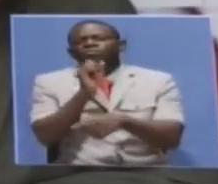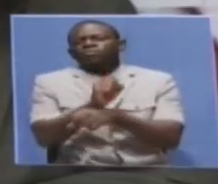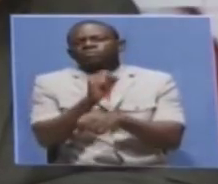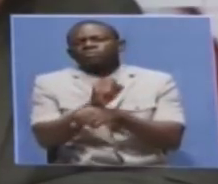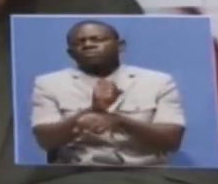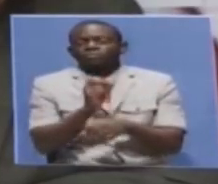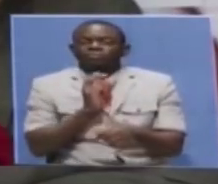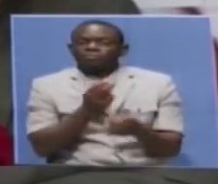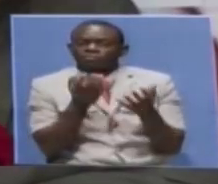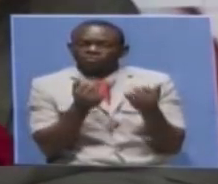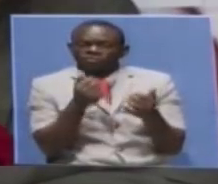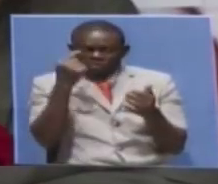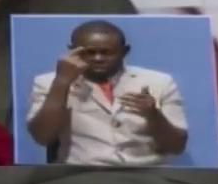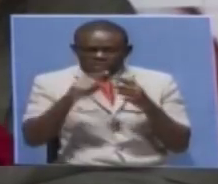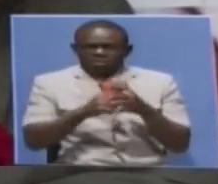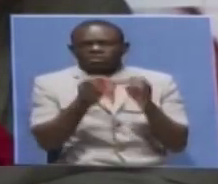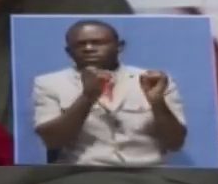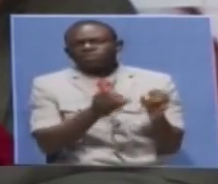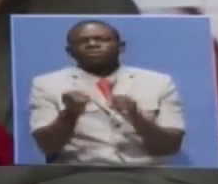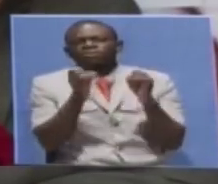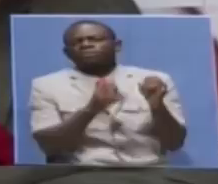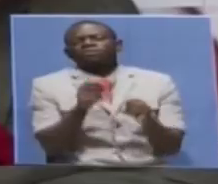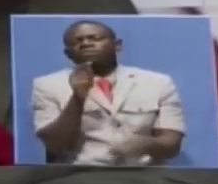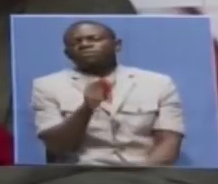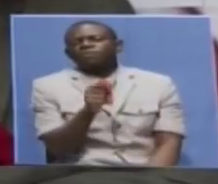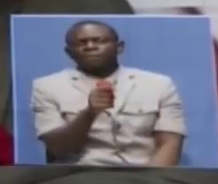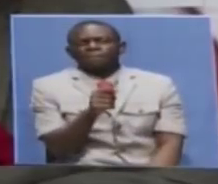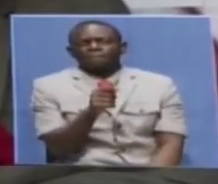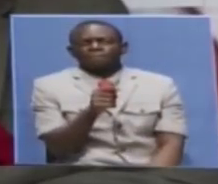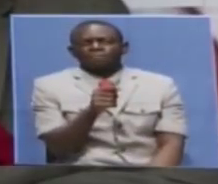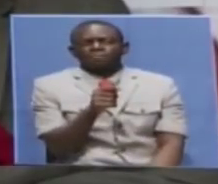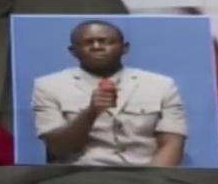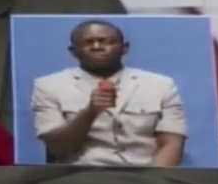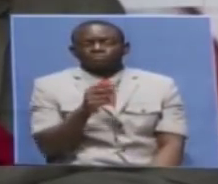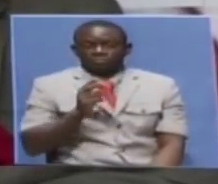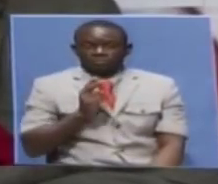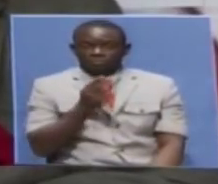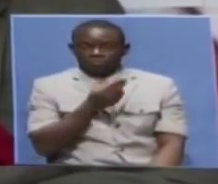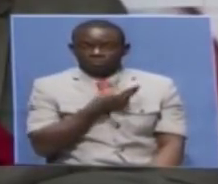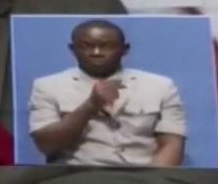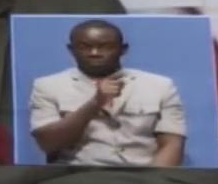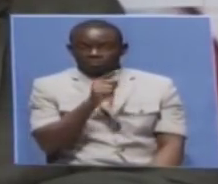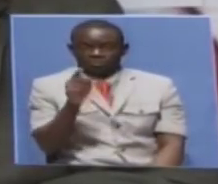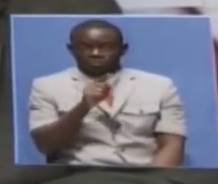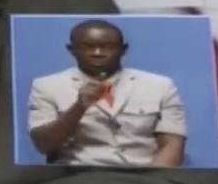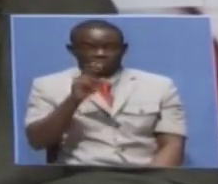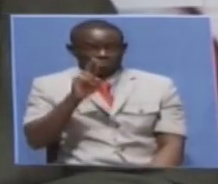implementation. We shall, of course, continue to focus on